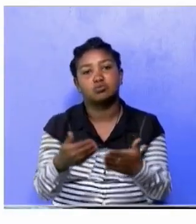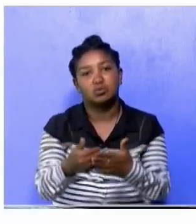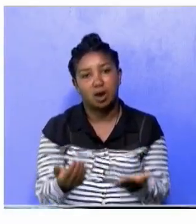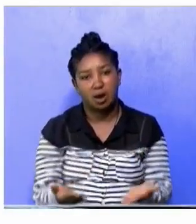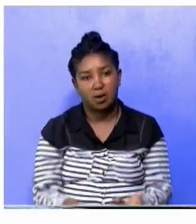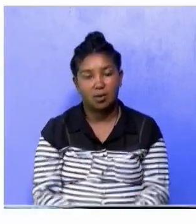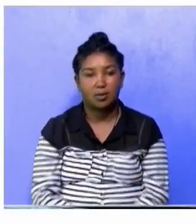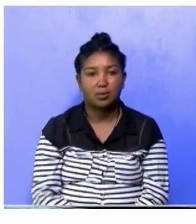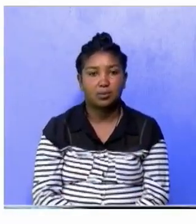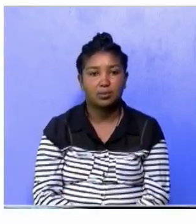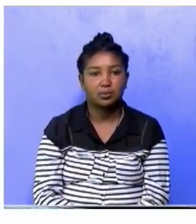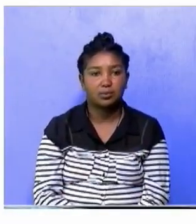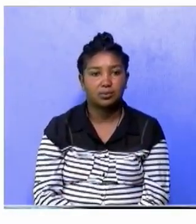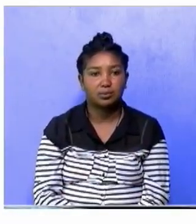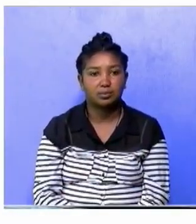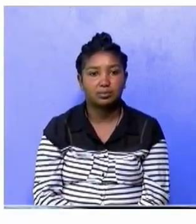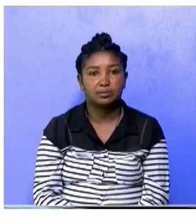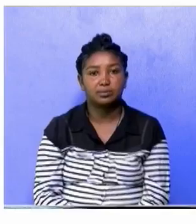Up to now.